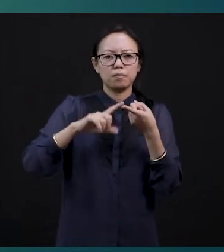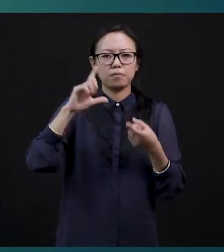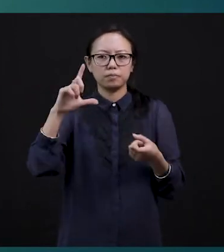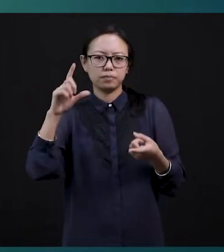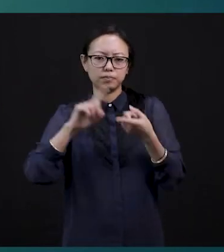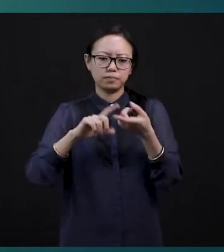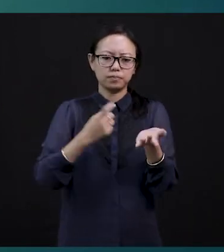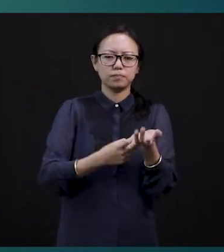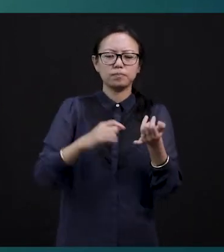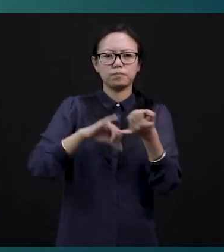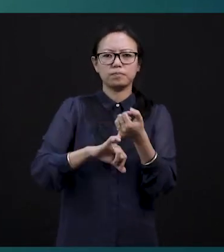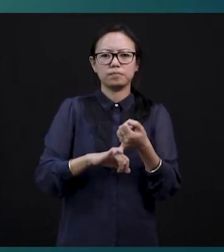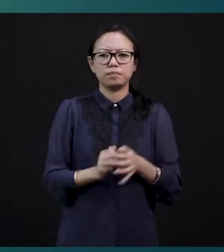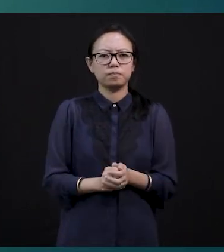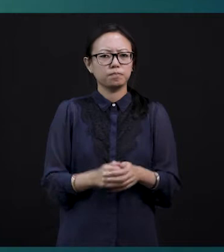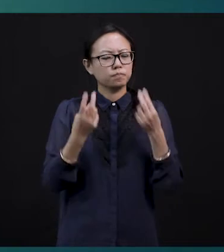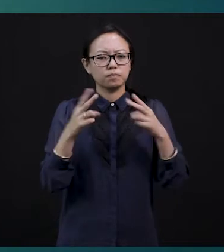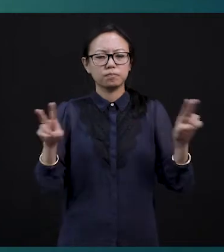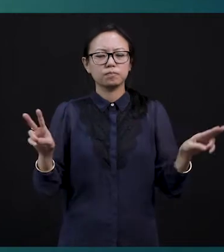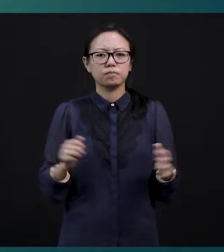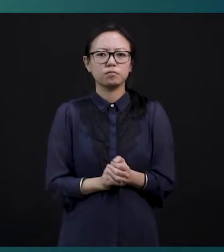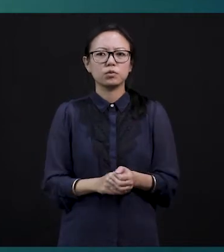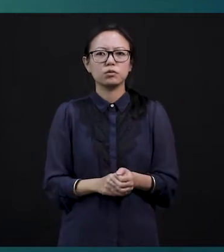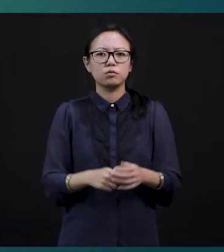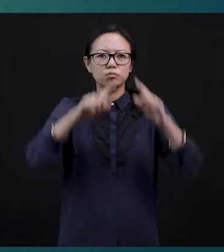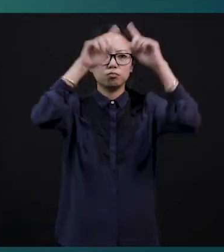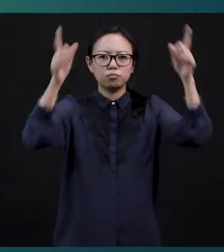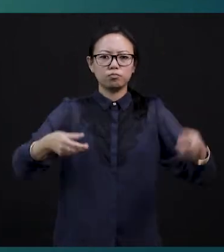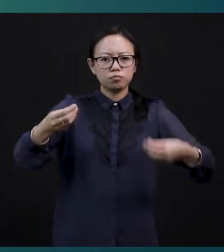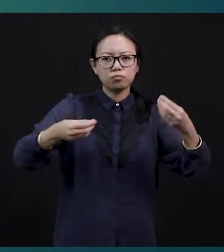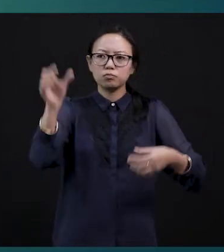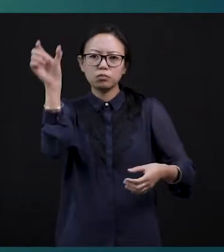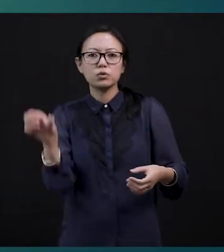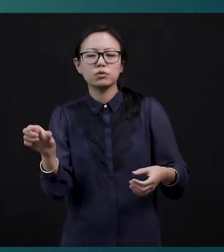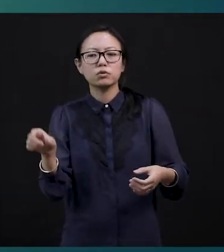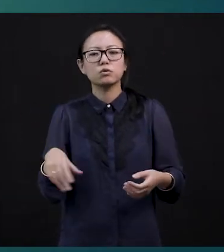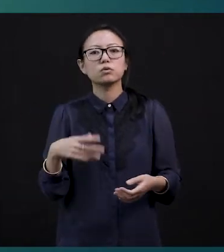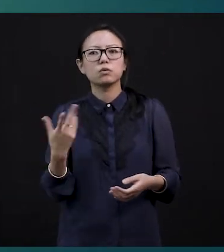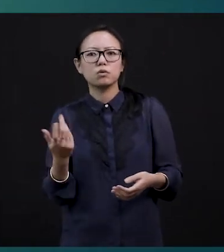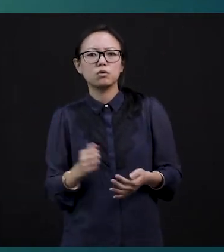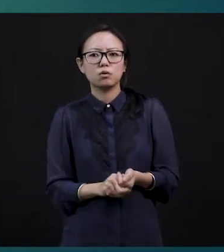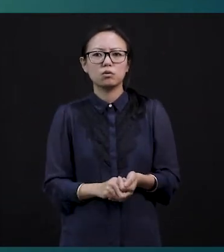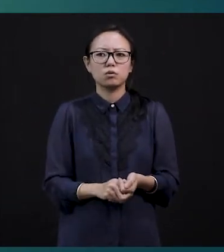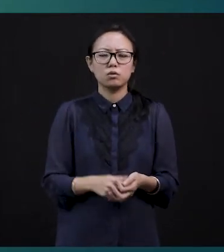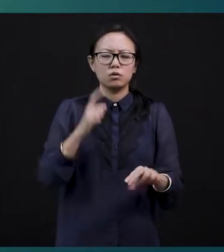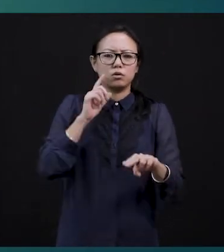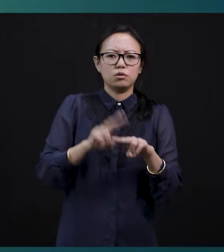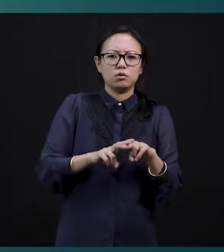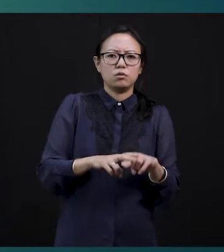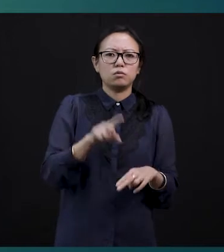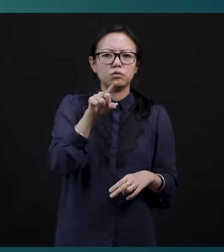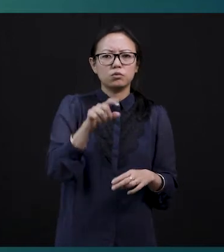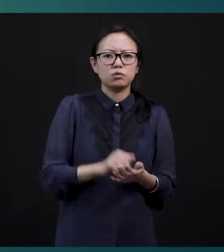be shopkeepers, they can be, if you want to buy something which requires a lot of quantity, then